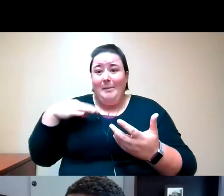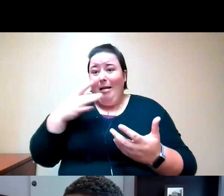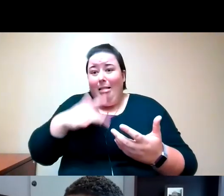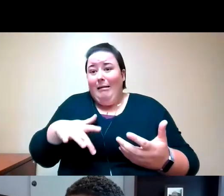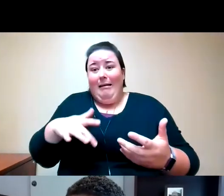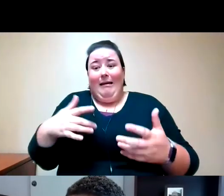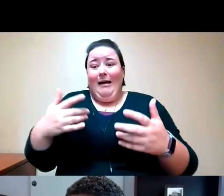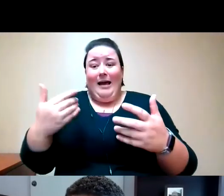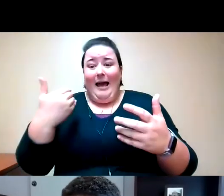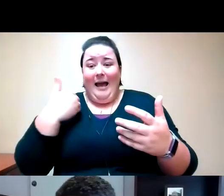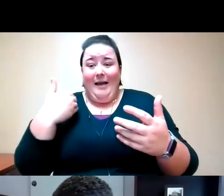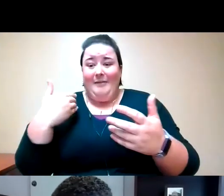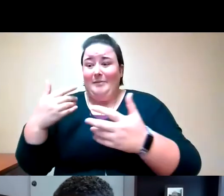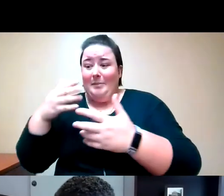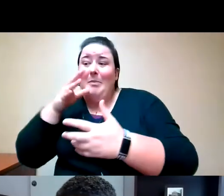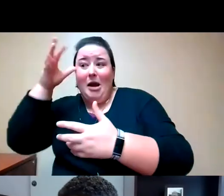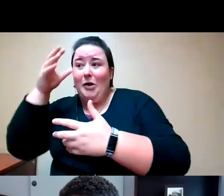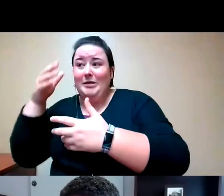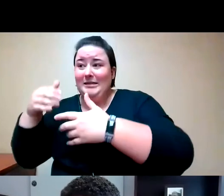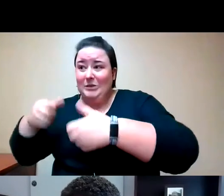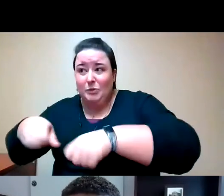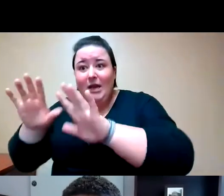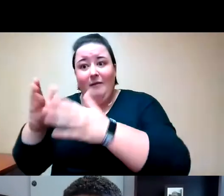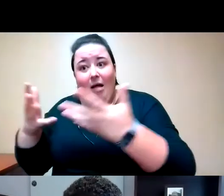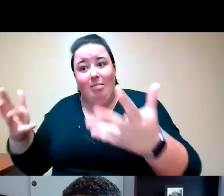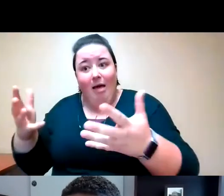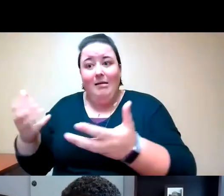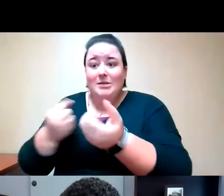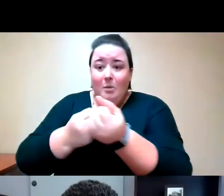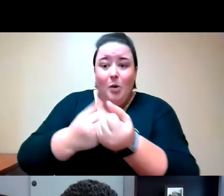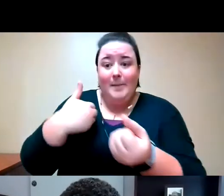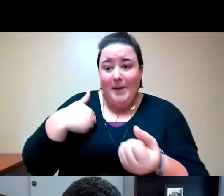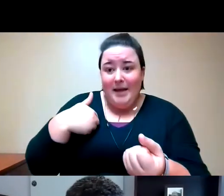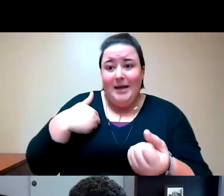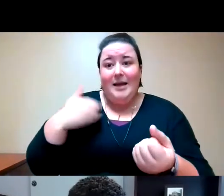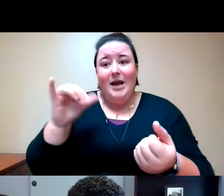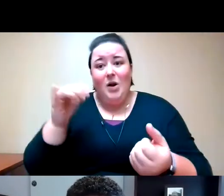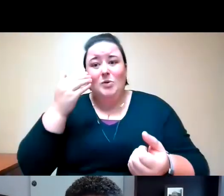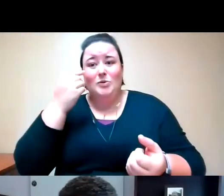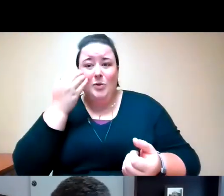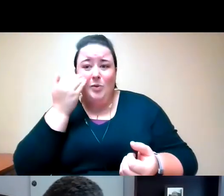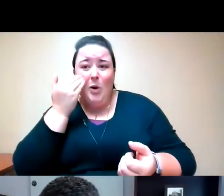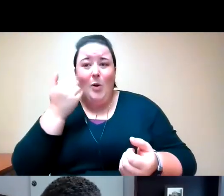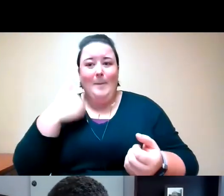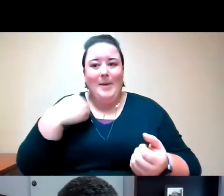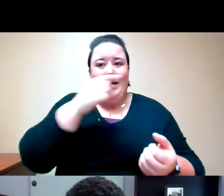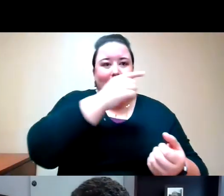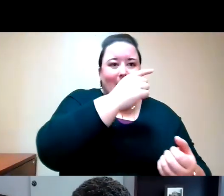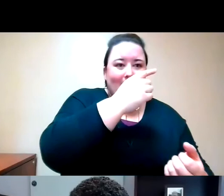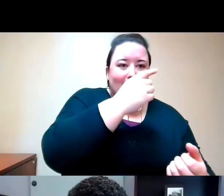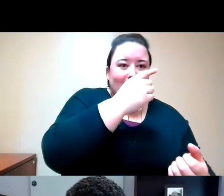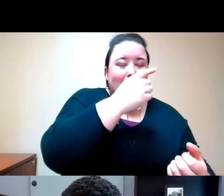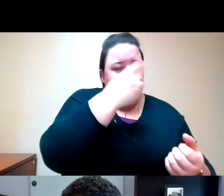for me. I'm even privileged in the fact that while I'm a man of color, there is a distinction people make between Nigerians and